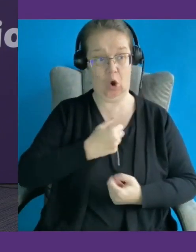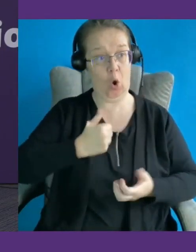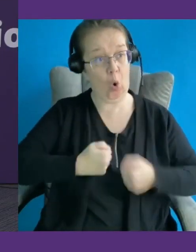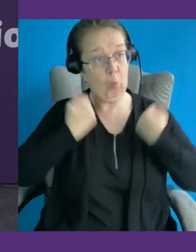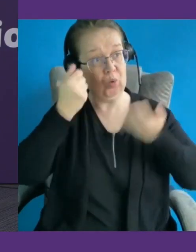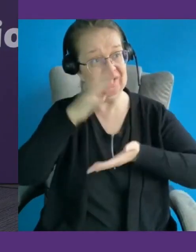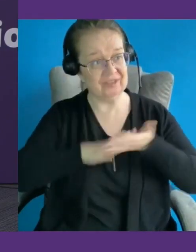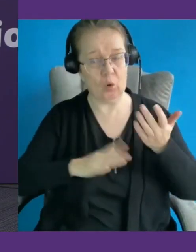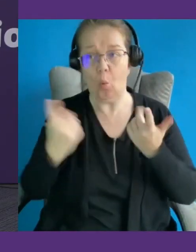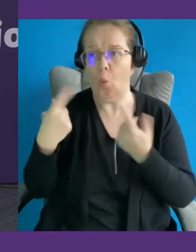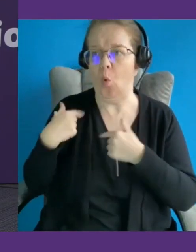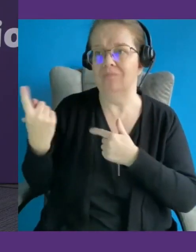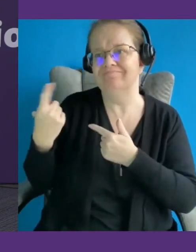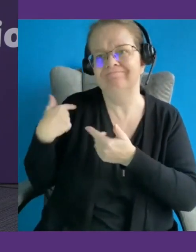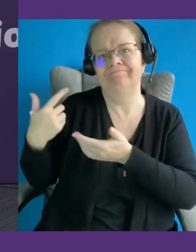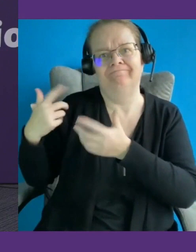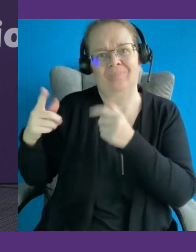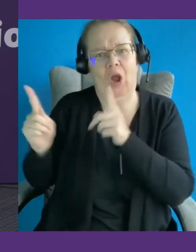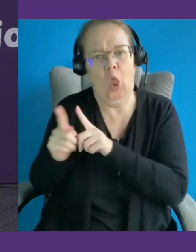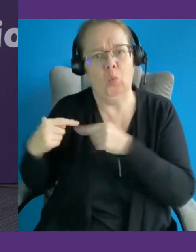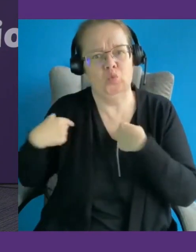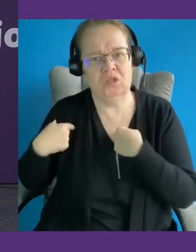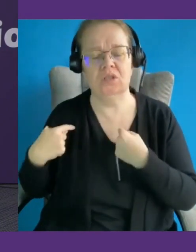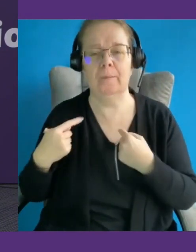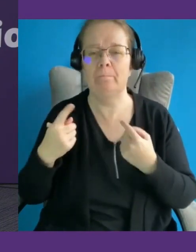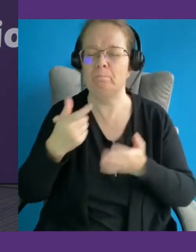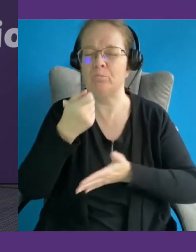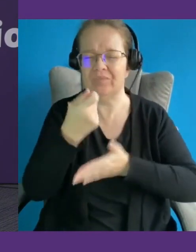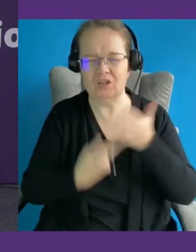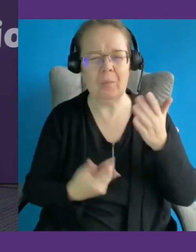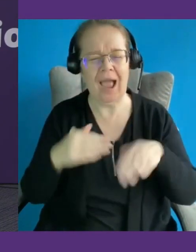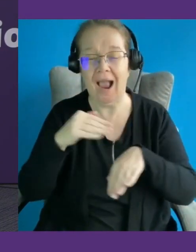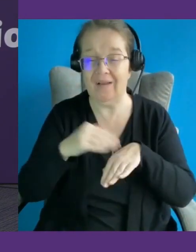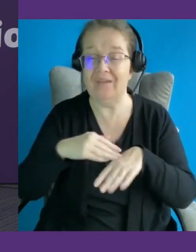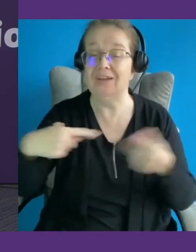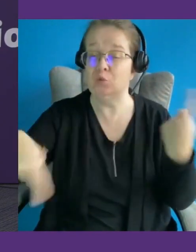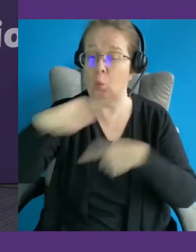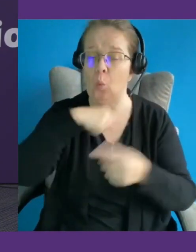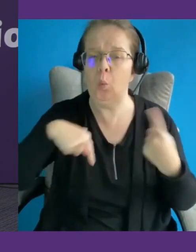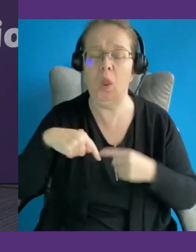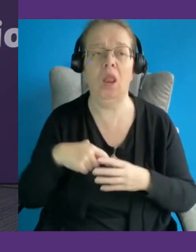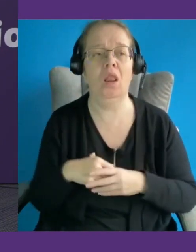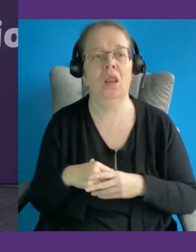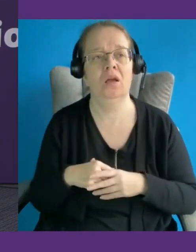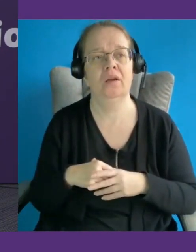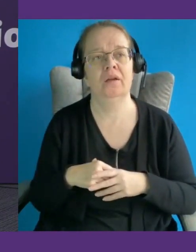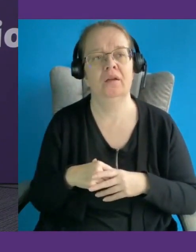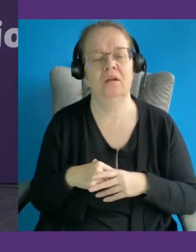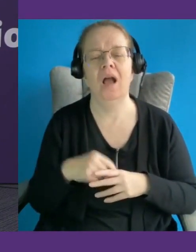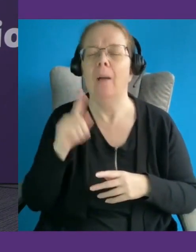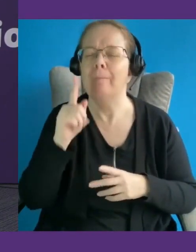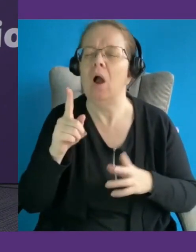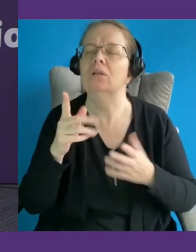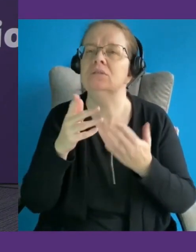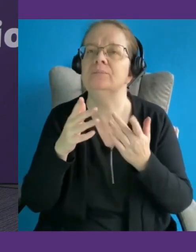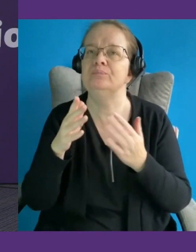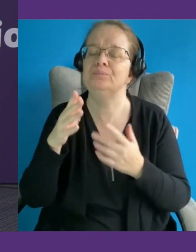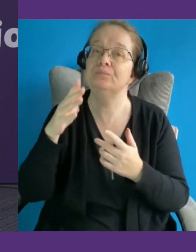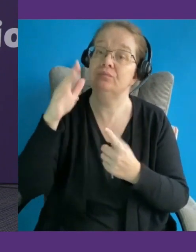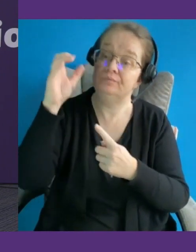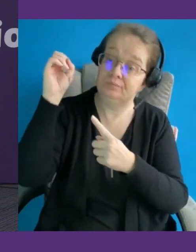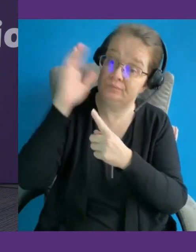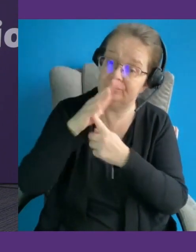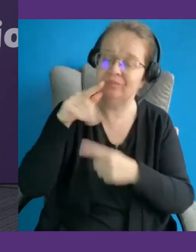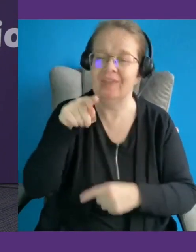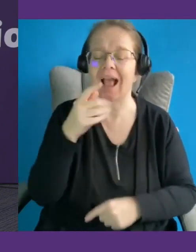to you. So certainly disability is something that affects us all. But I think even more importantly, you know, Apple was